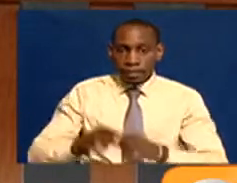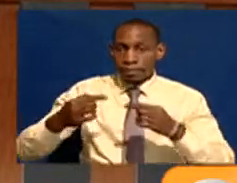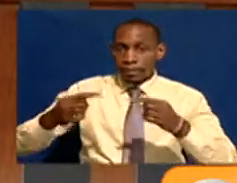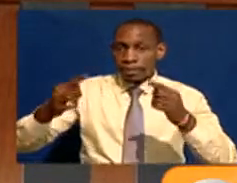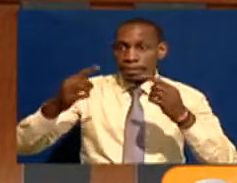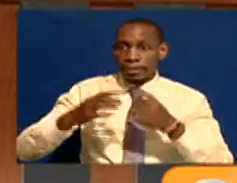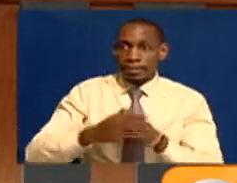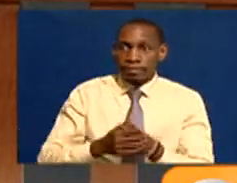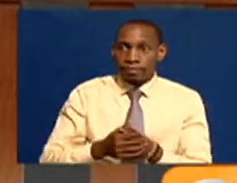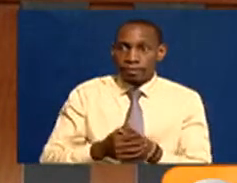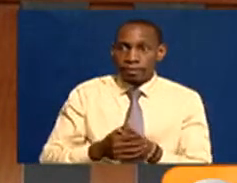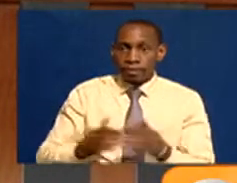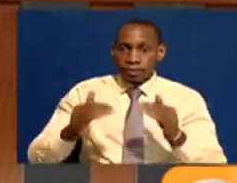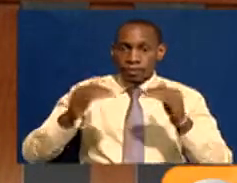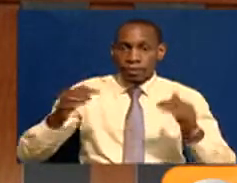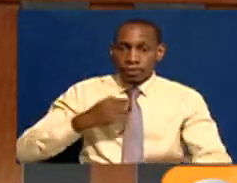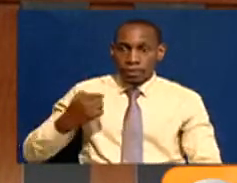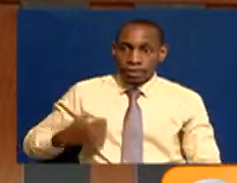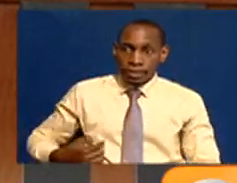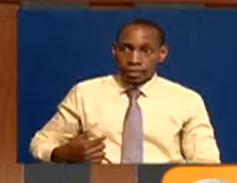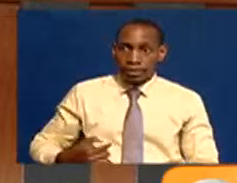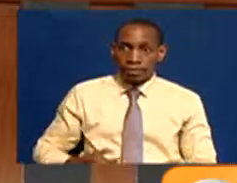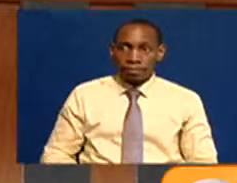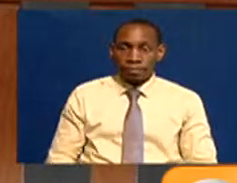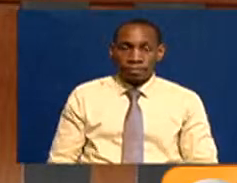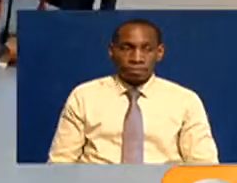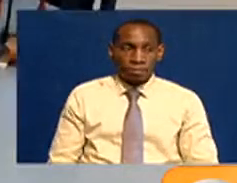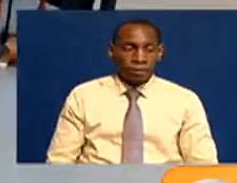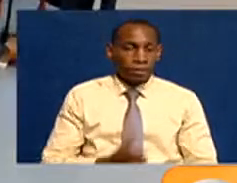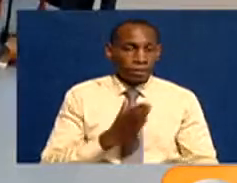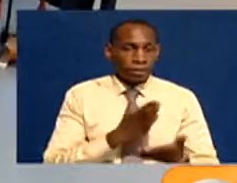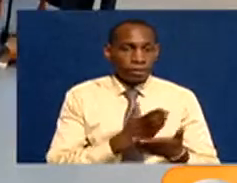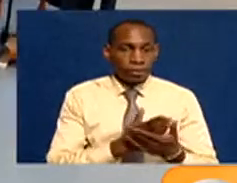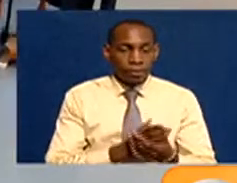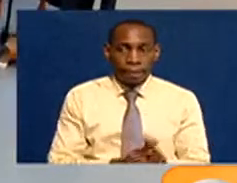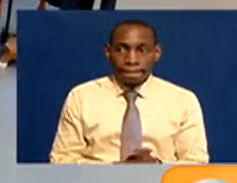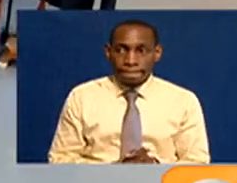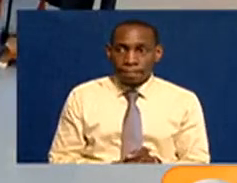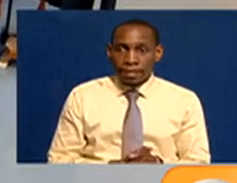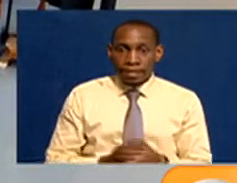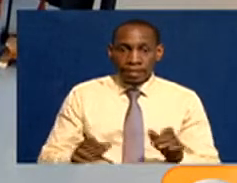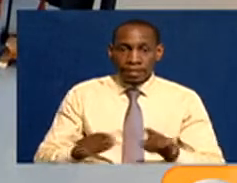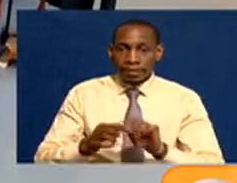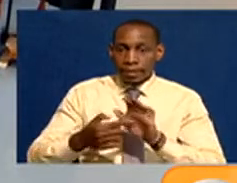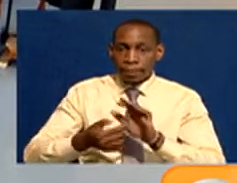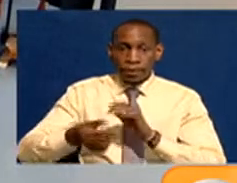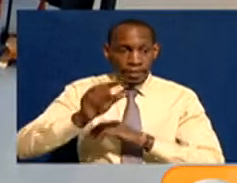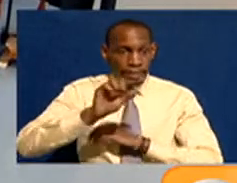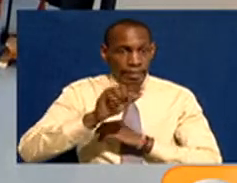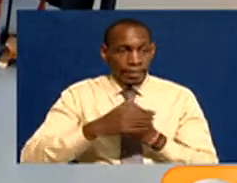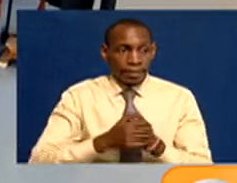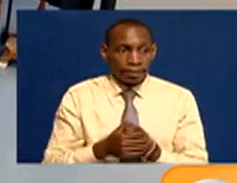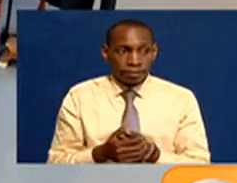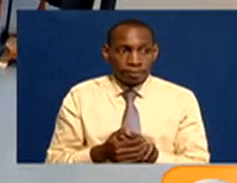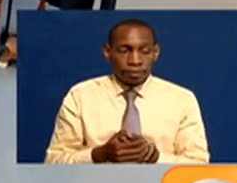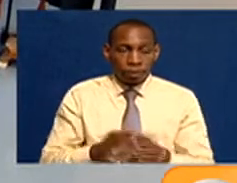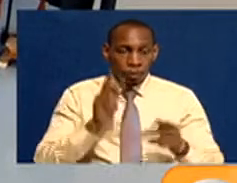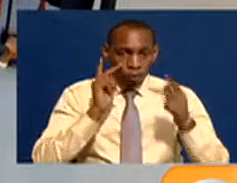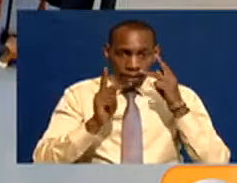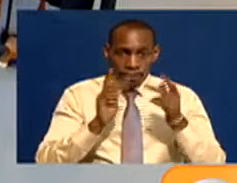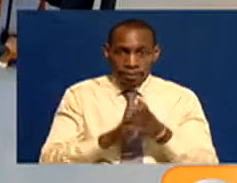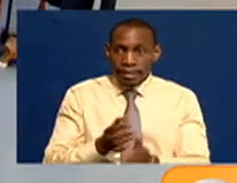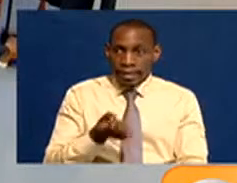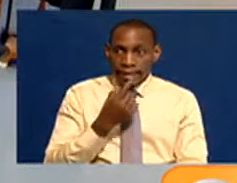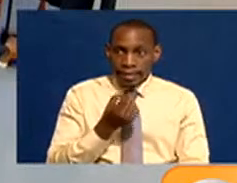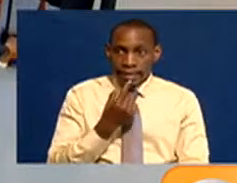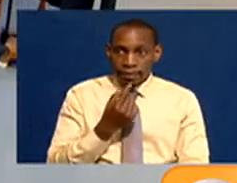almost rivaling China and all those other countries. Absolutely. Just to add on that, on that question, there was the aspect of